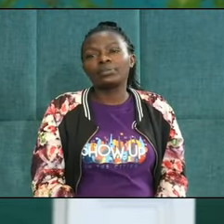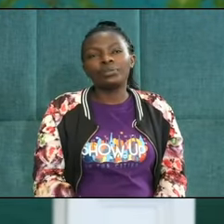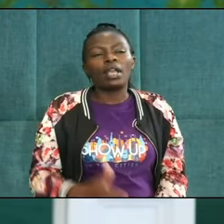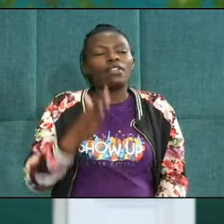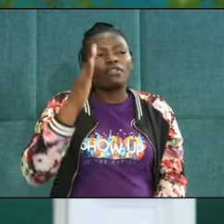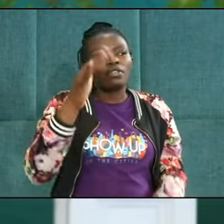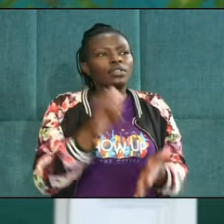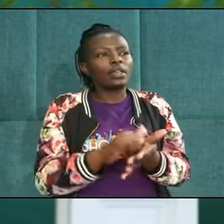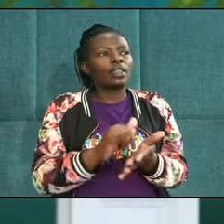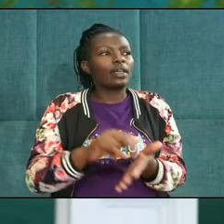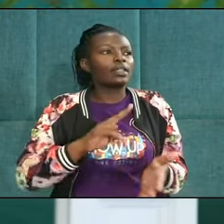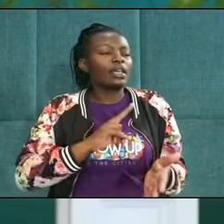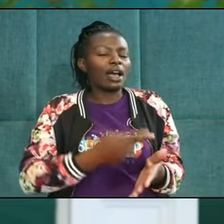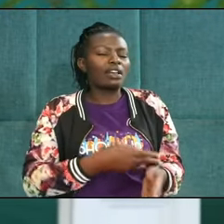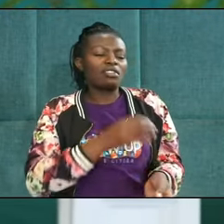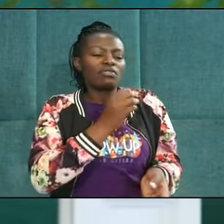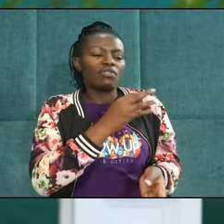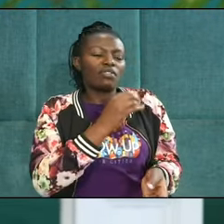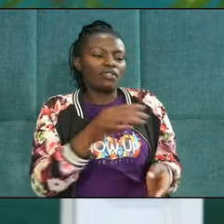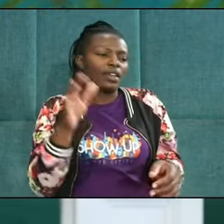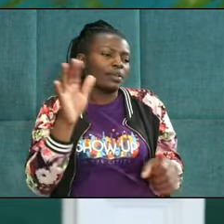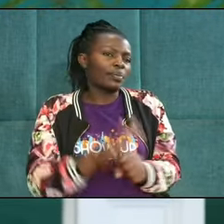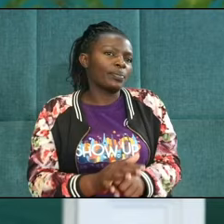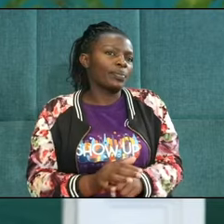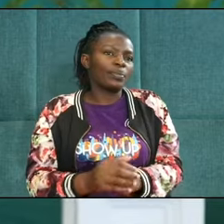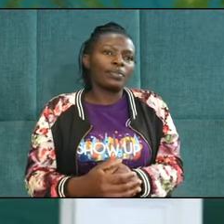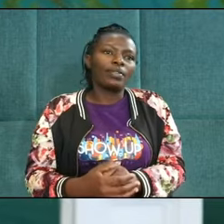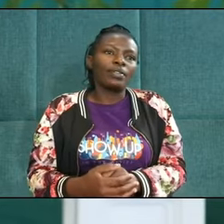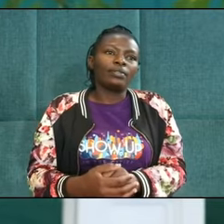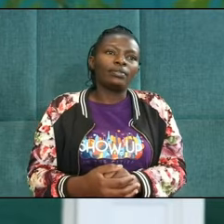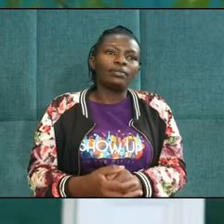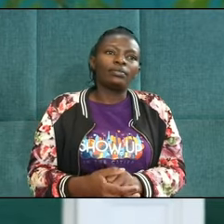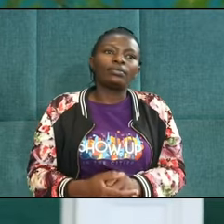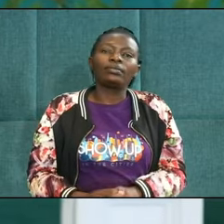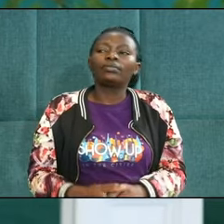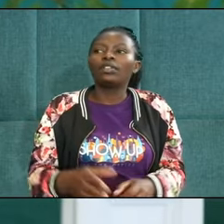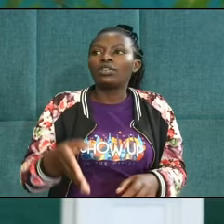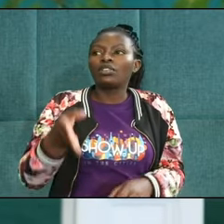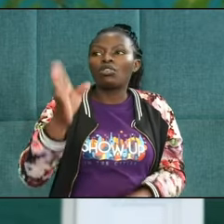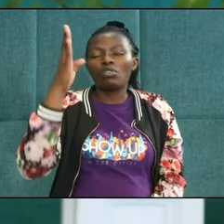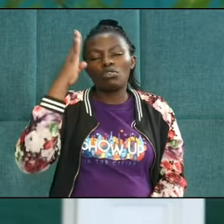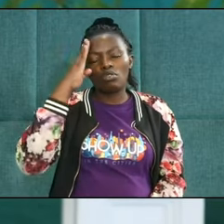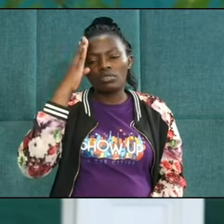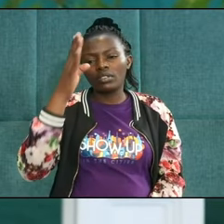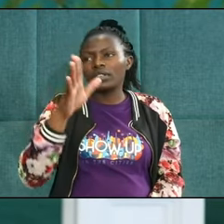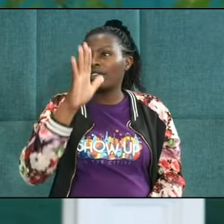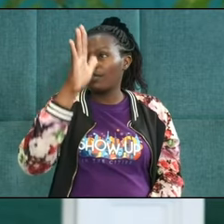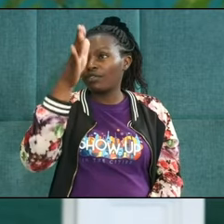we are so much afraid of. The future that we approach with uncertainties. God knows the future.